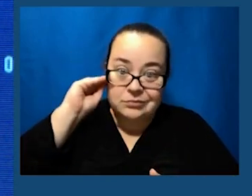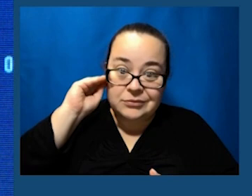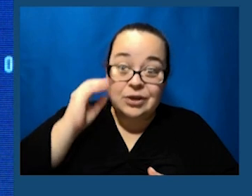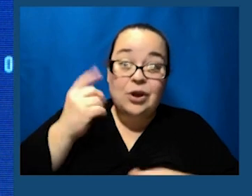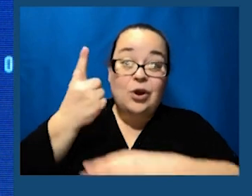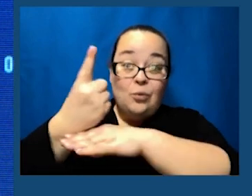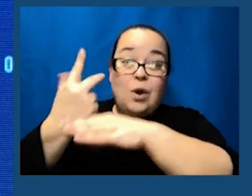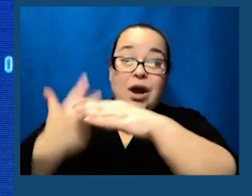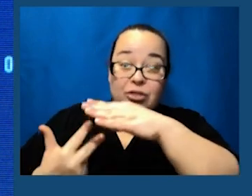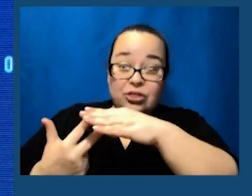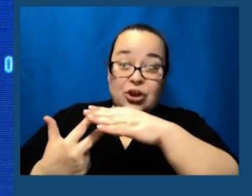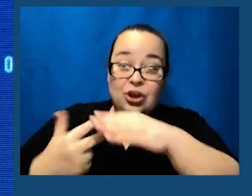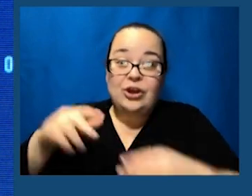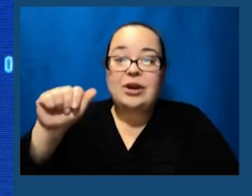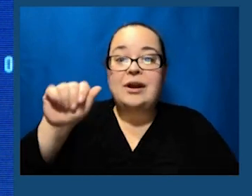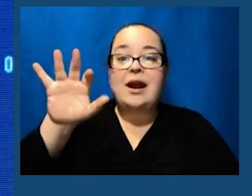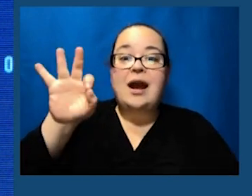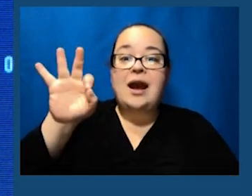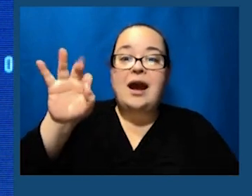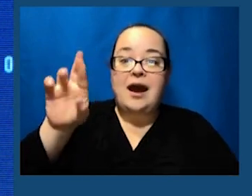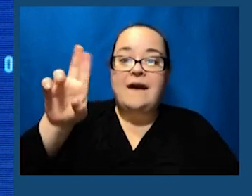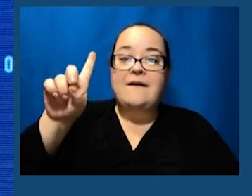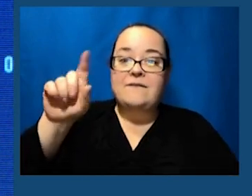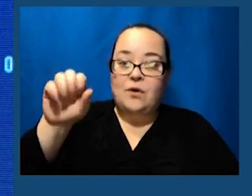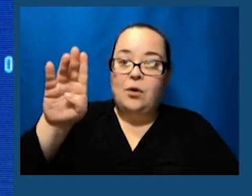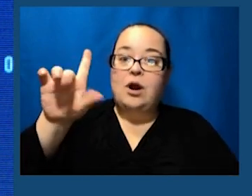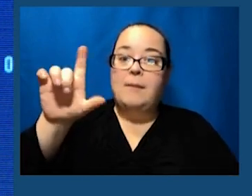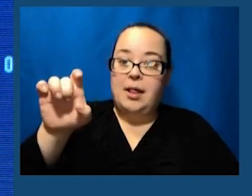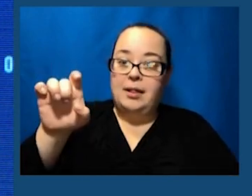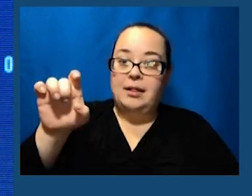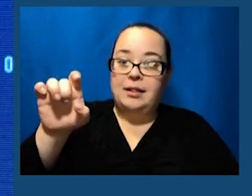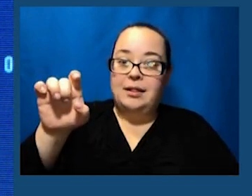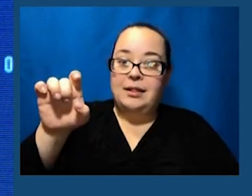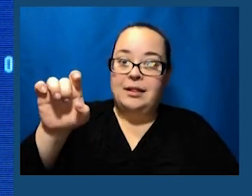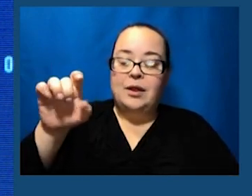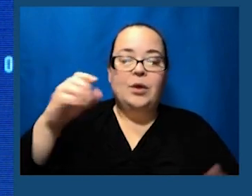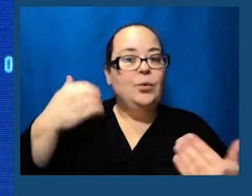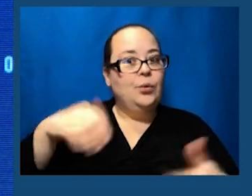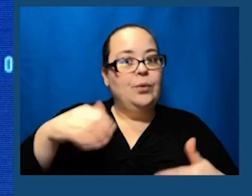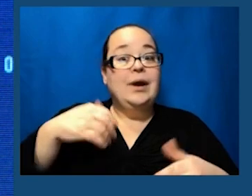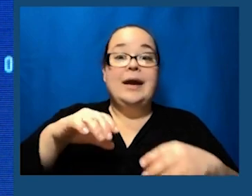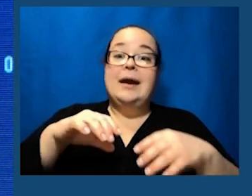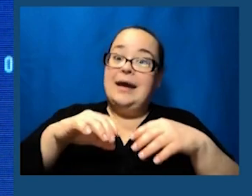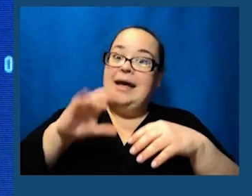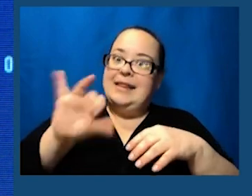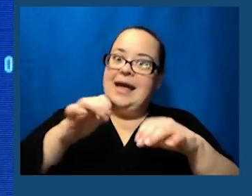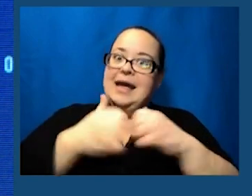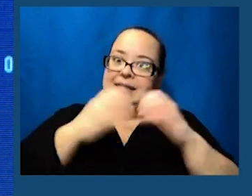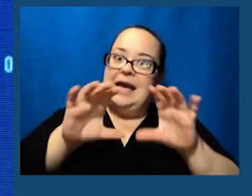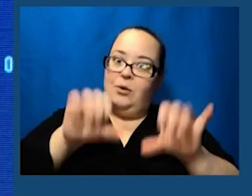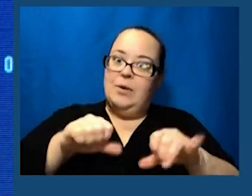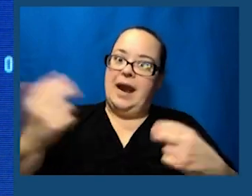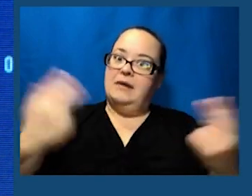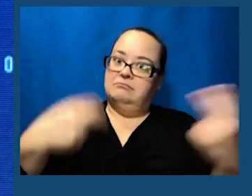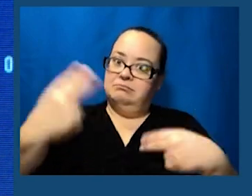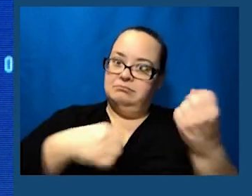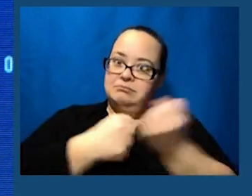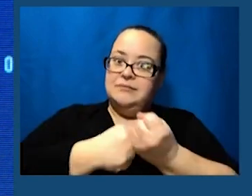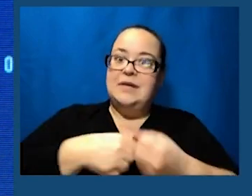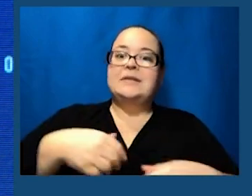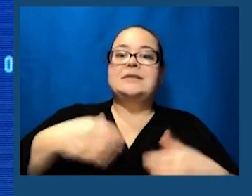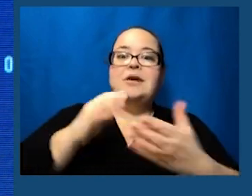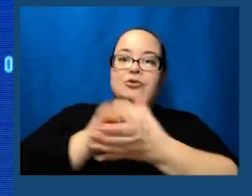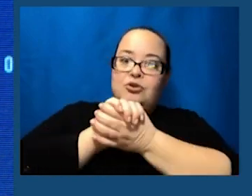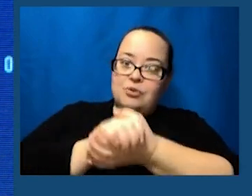it happens. That's how we're able to do it. So congratulations to the village of Herkimer, So you now join the